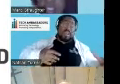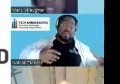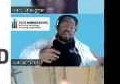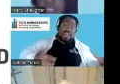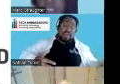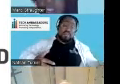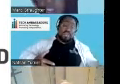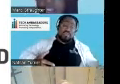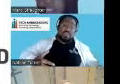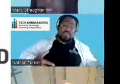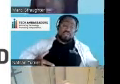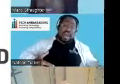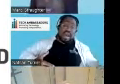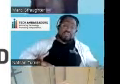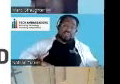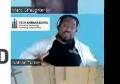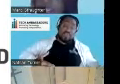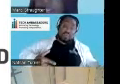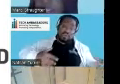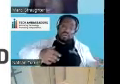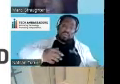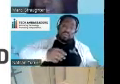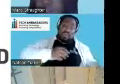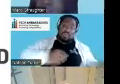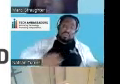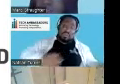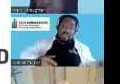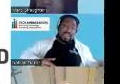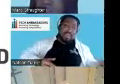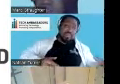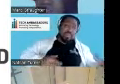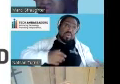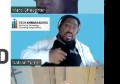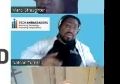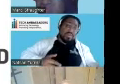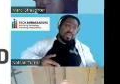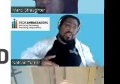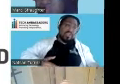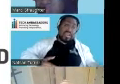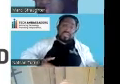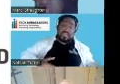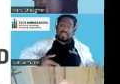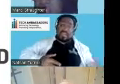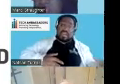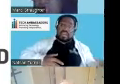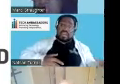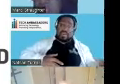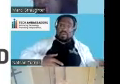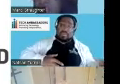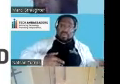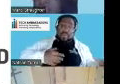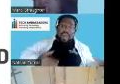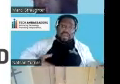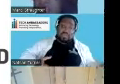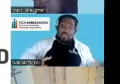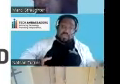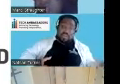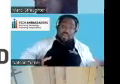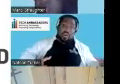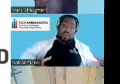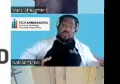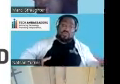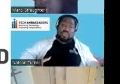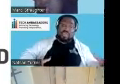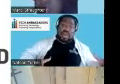you make a new account, they usually ask for your username or an email address and also a